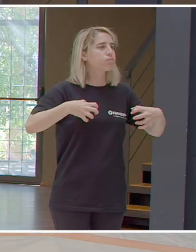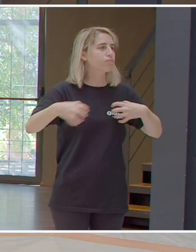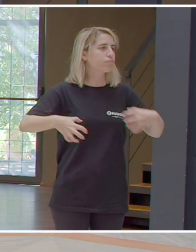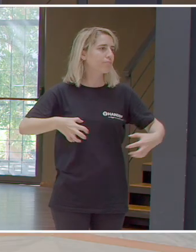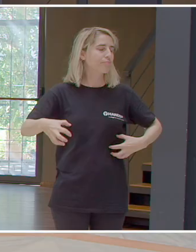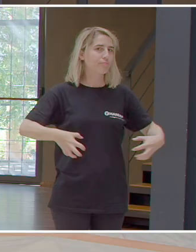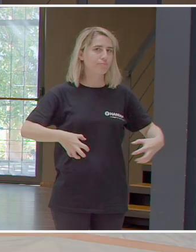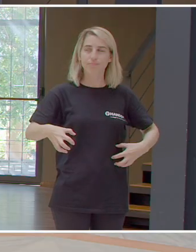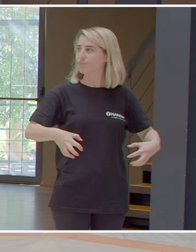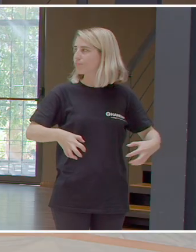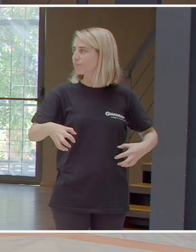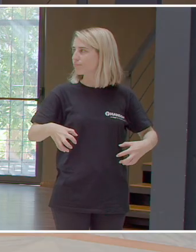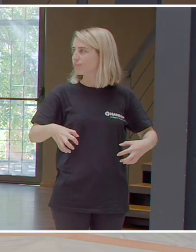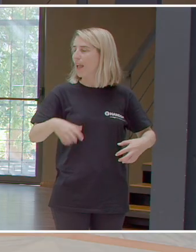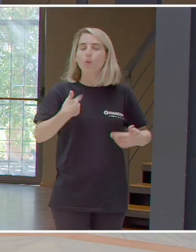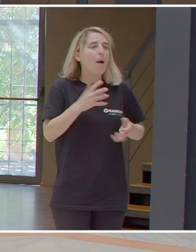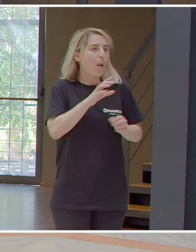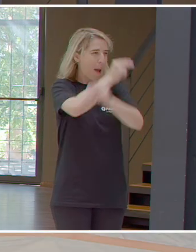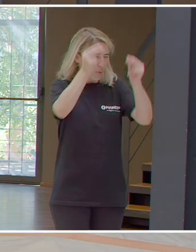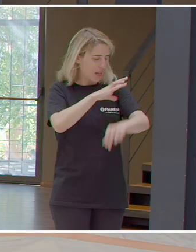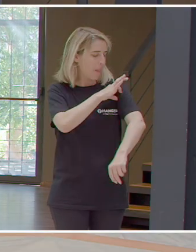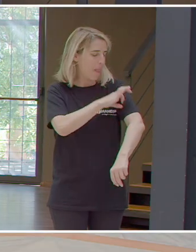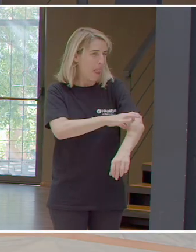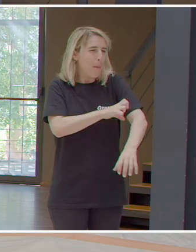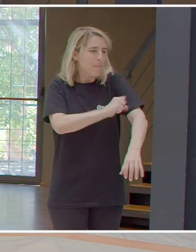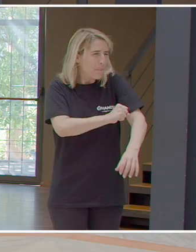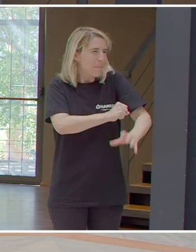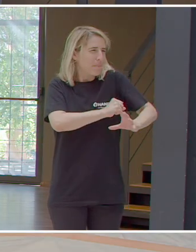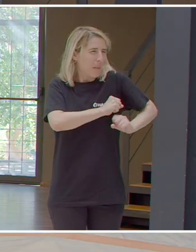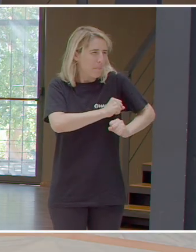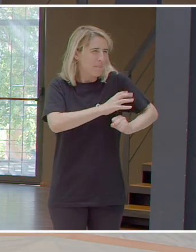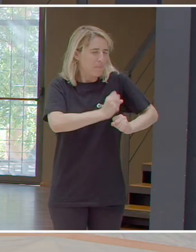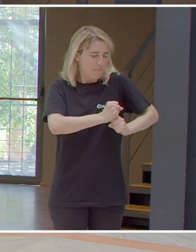to the clogging arteries and